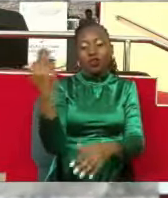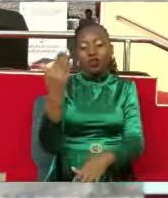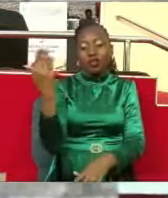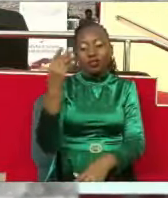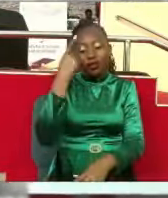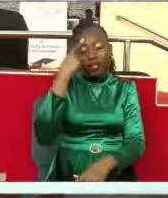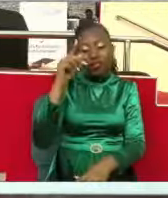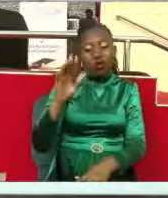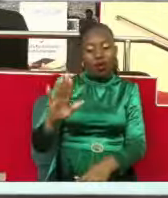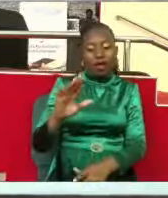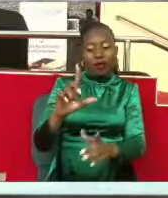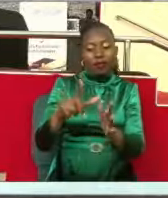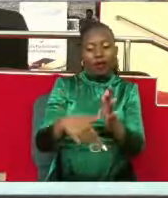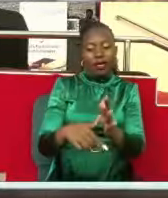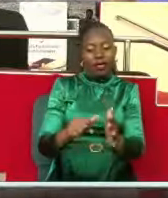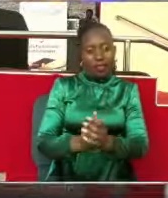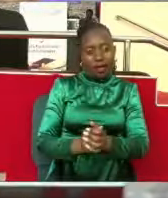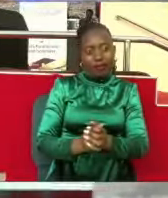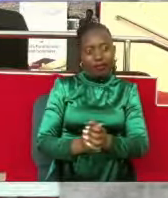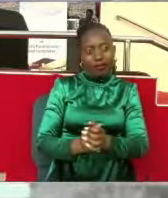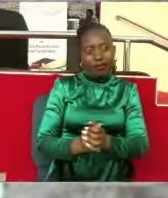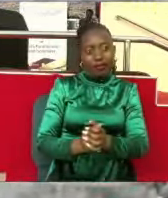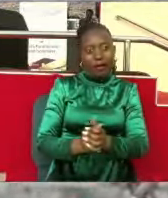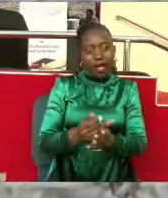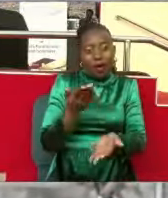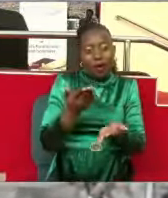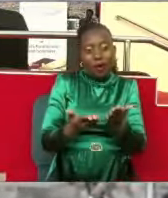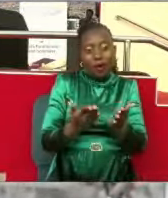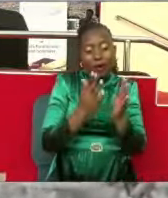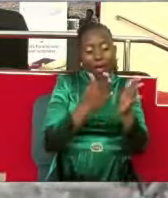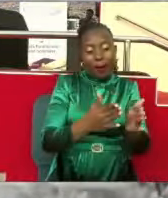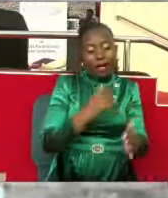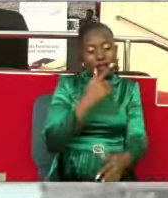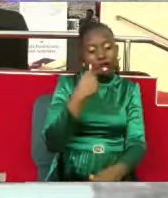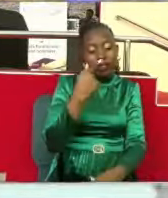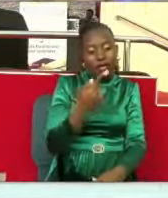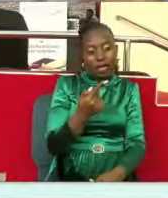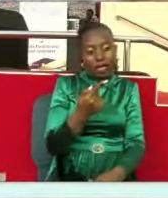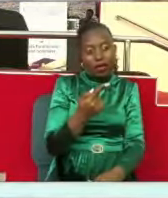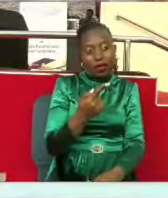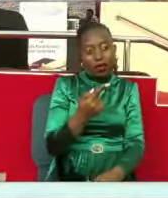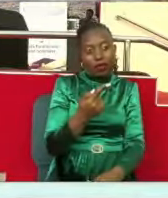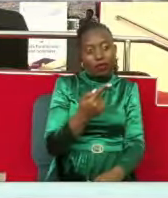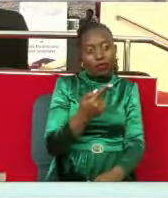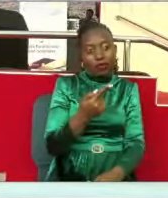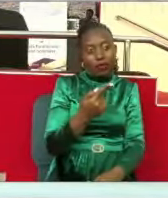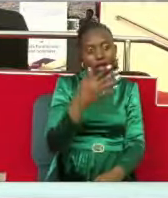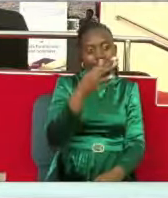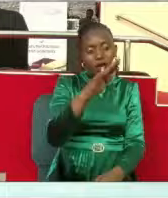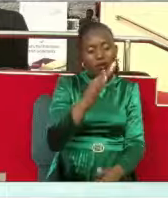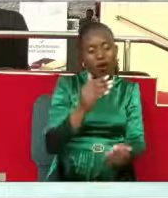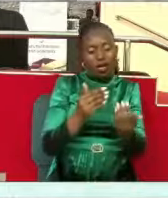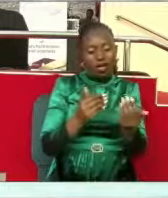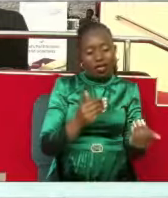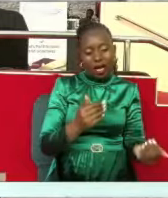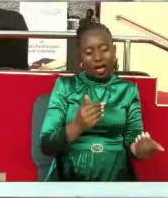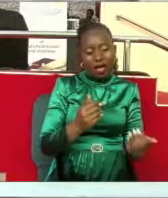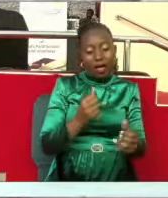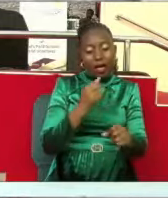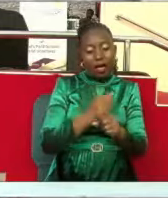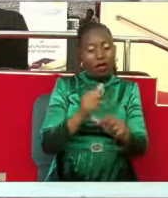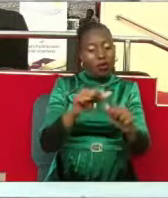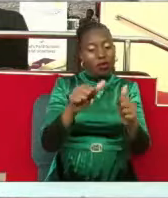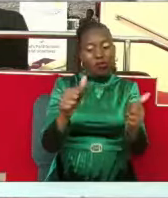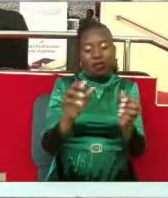the name of the Lord. Amen. Or someone is telling you. Ama mtu anakuambia. Your child has not been performing well. Mtoto wako